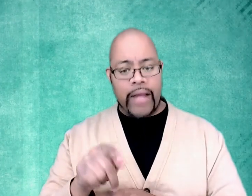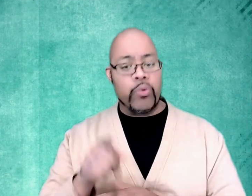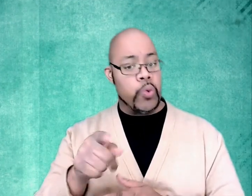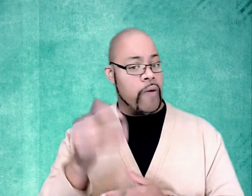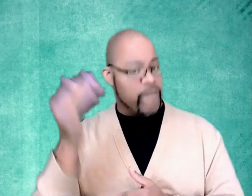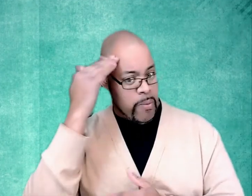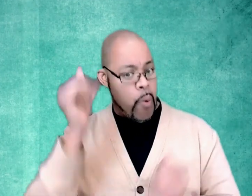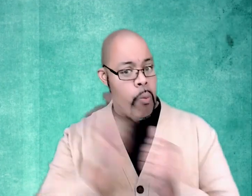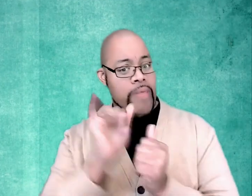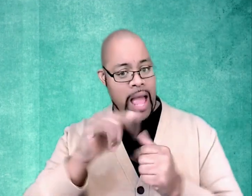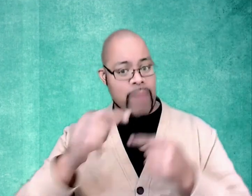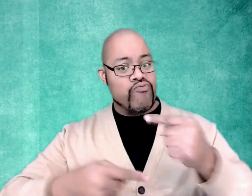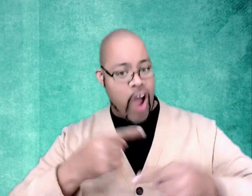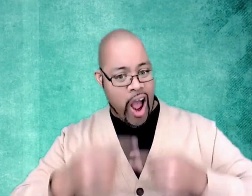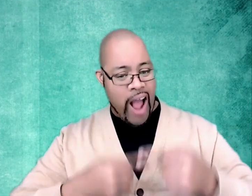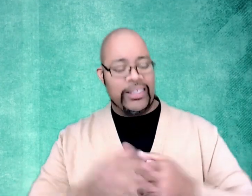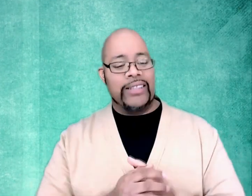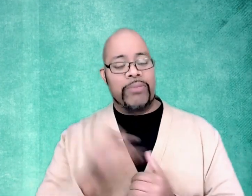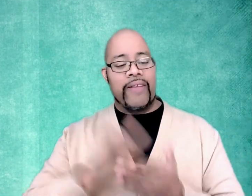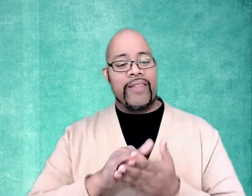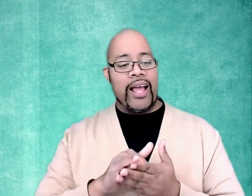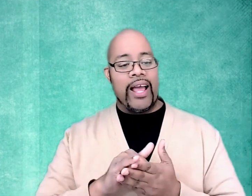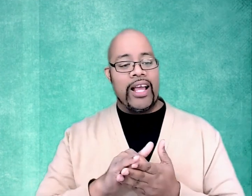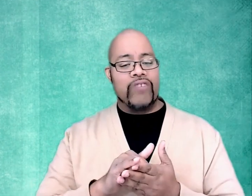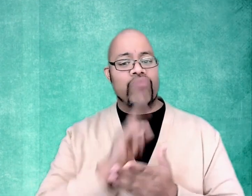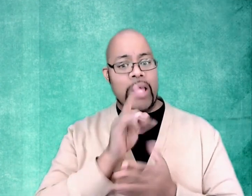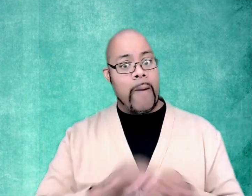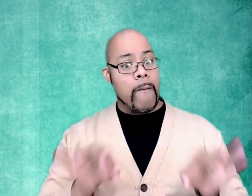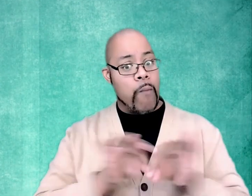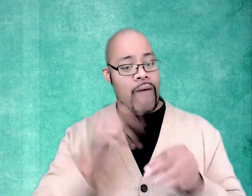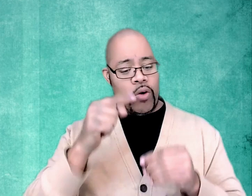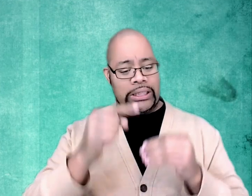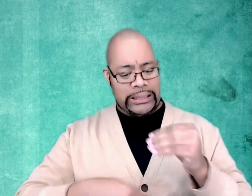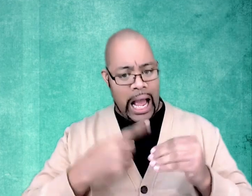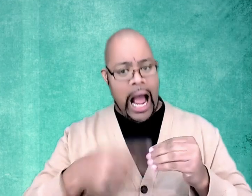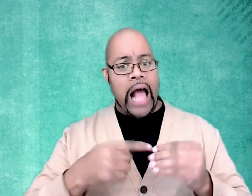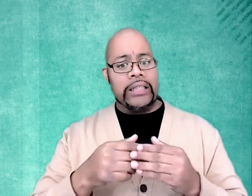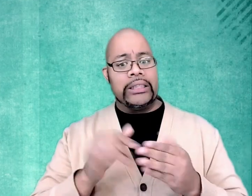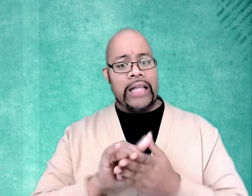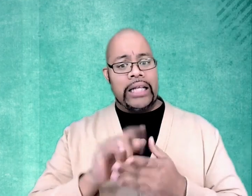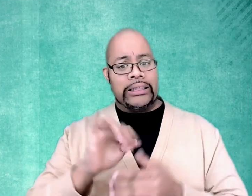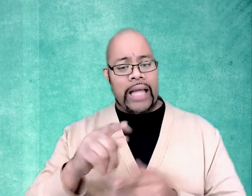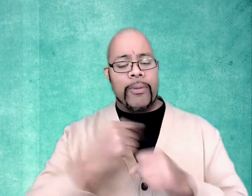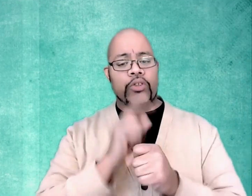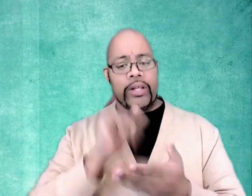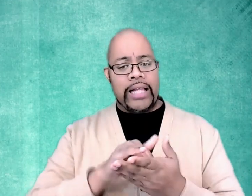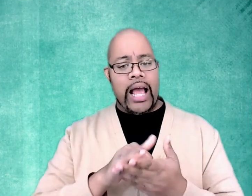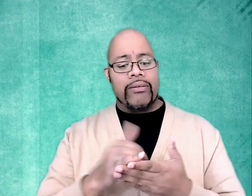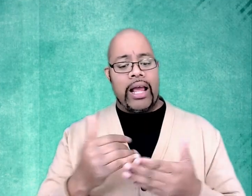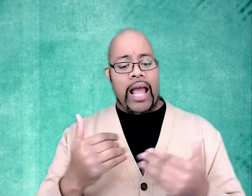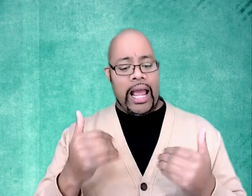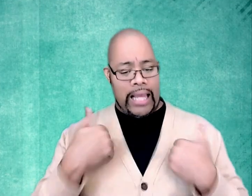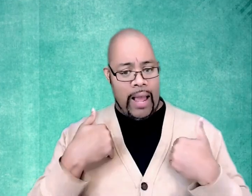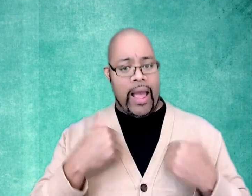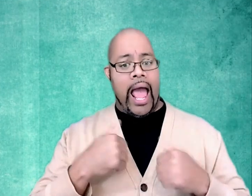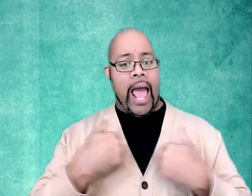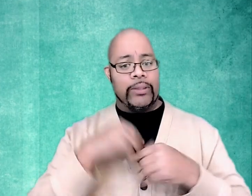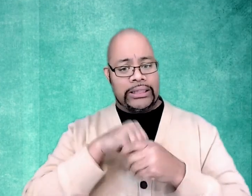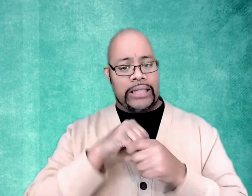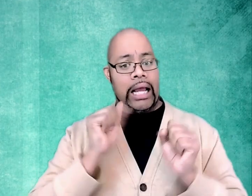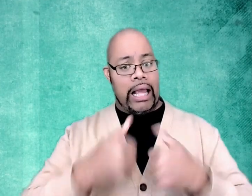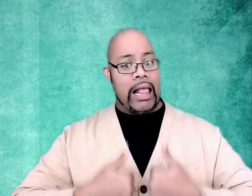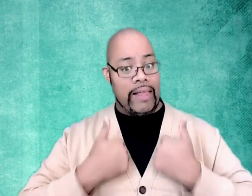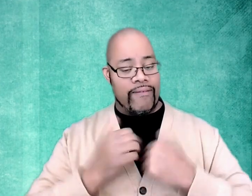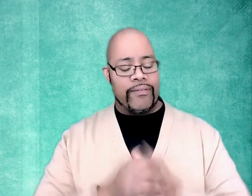you would be familiar with this process because the nitrogen cycle is super important for cycling your tank and making sure that it's adequate to house your animals. So,